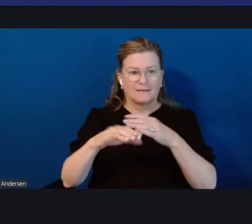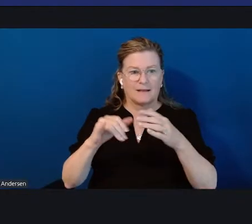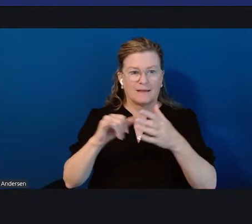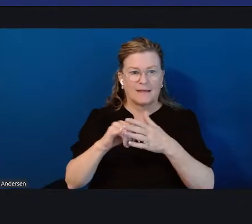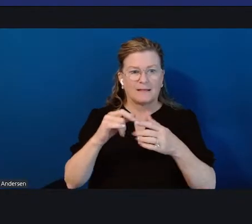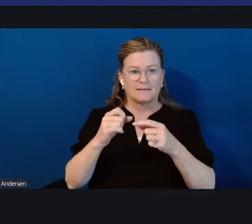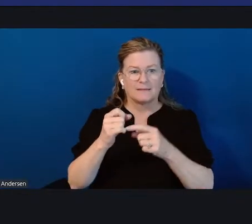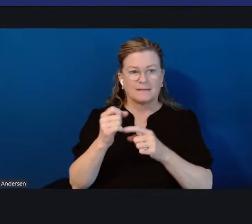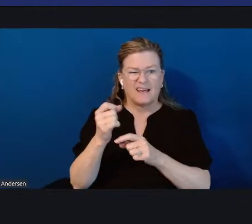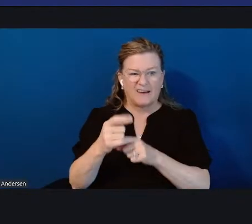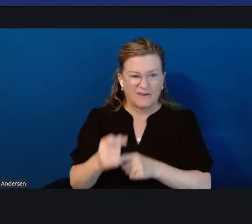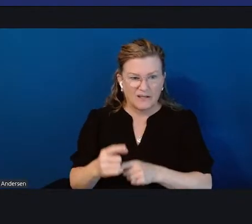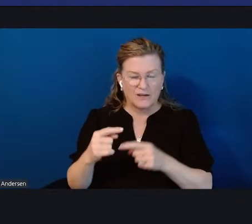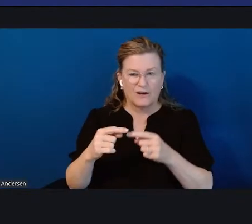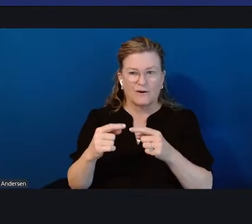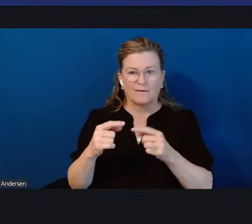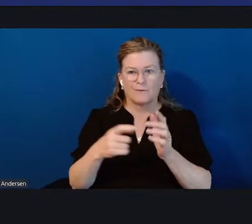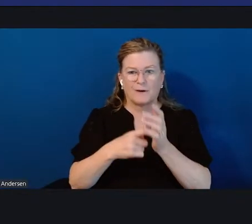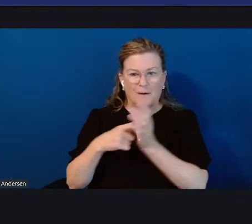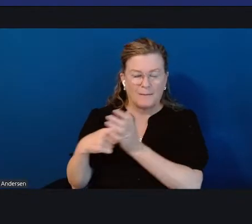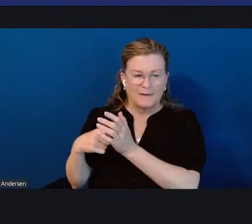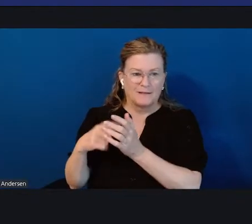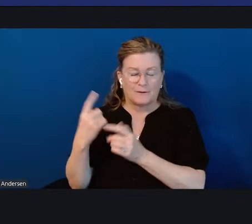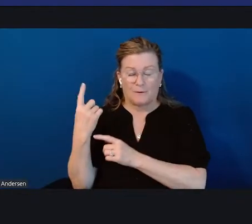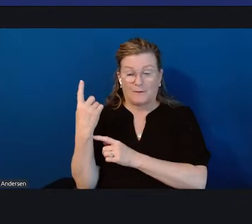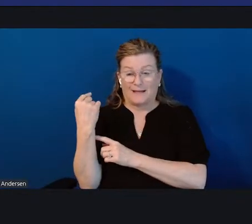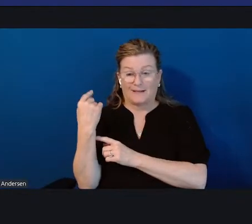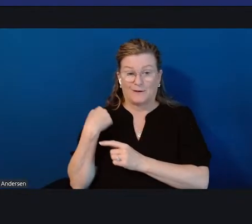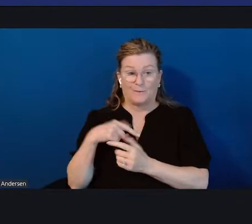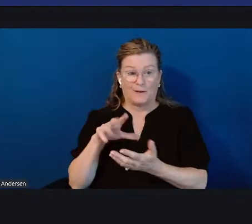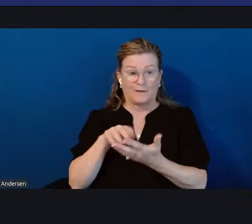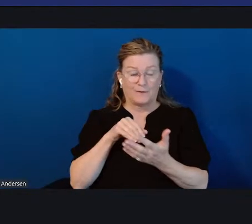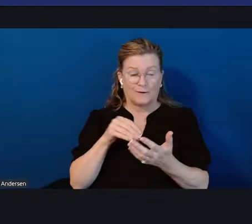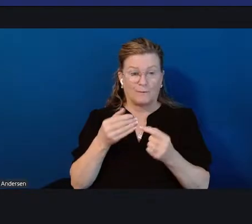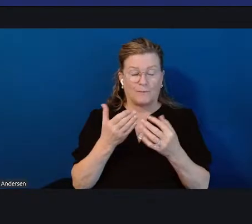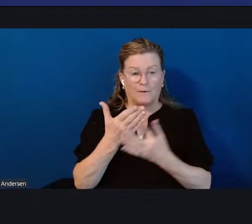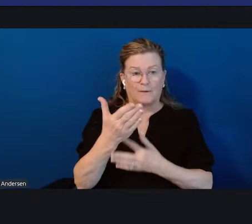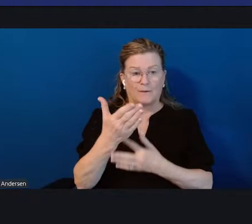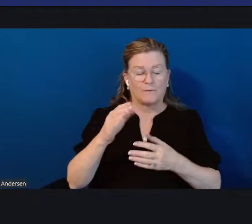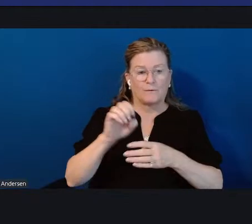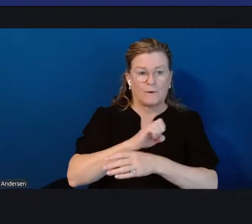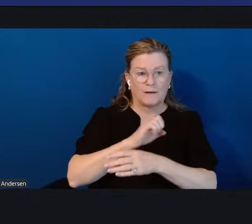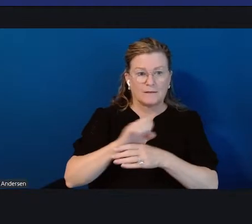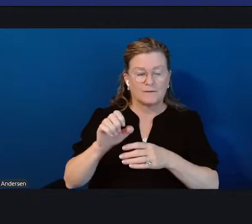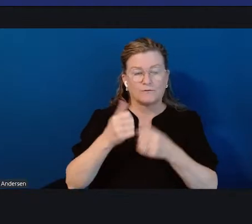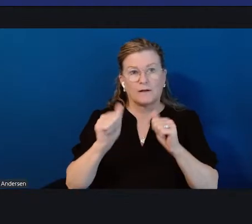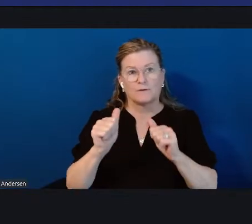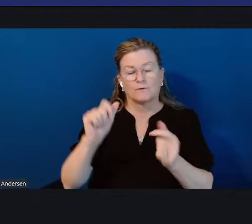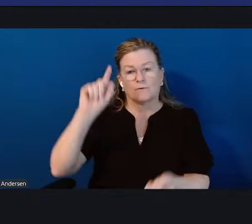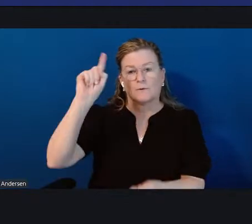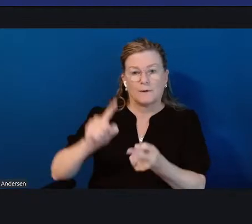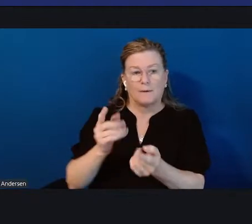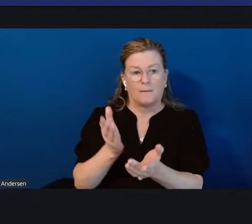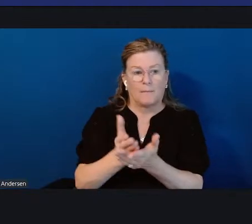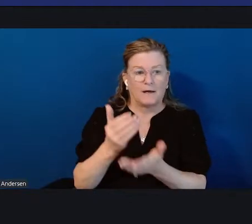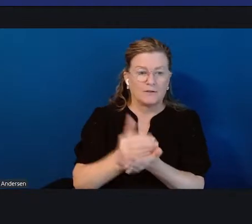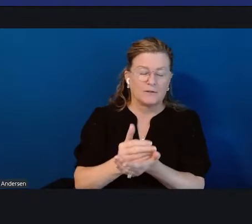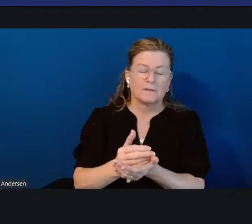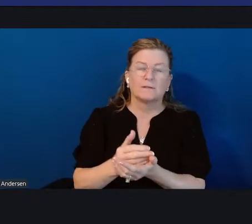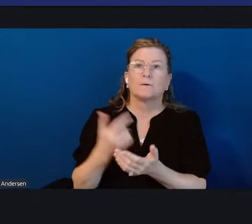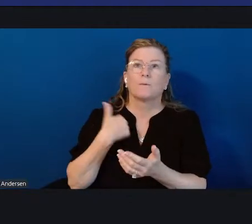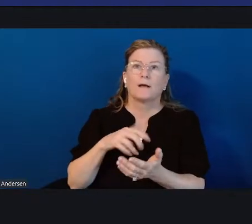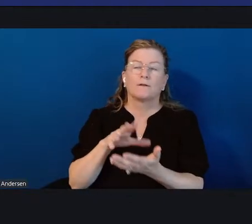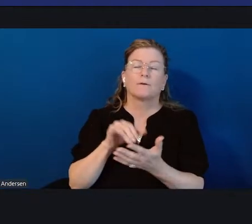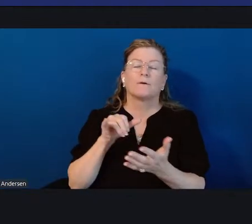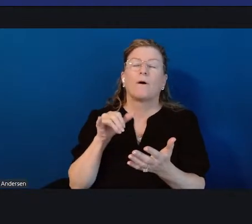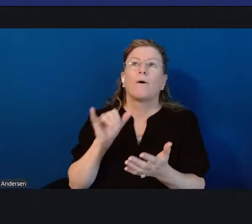year-to-year thing. And so that last year we learned, as we went through the exercise of reducing budgets, that was a very needed